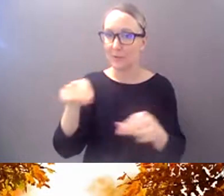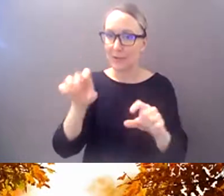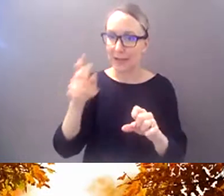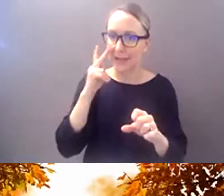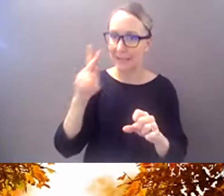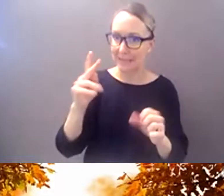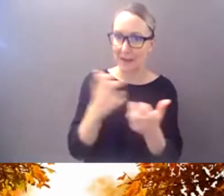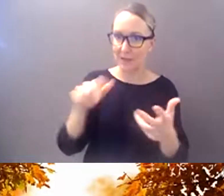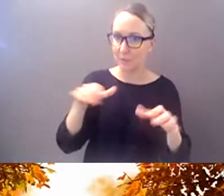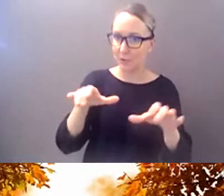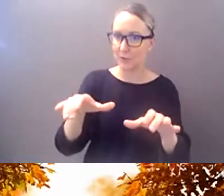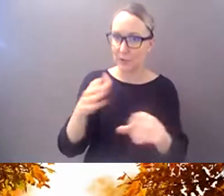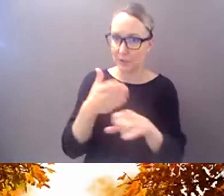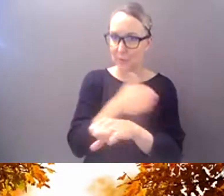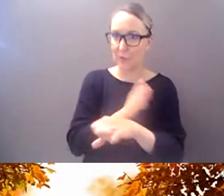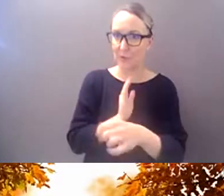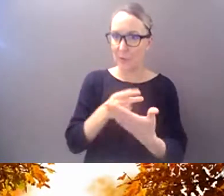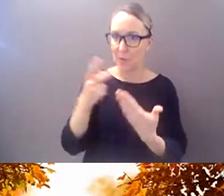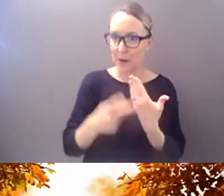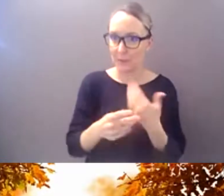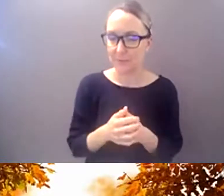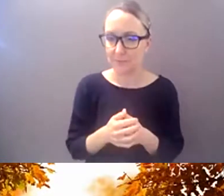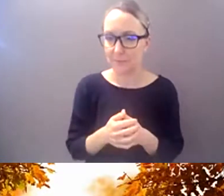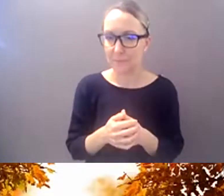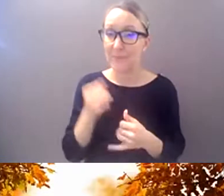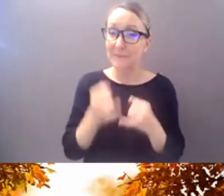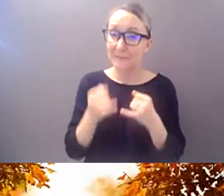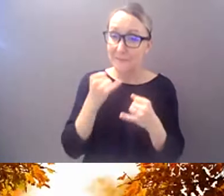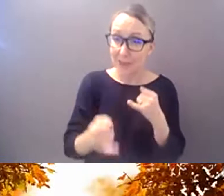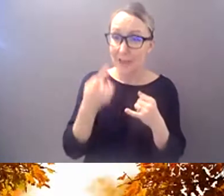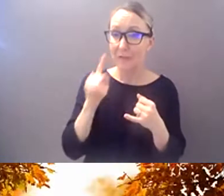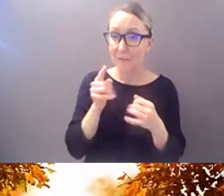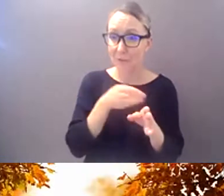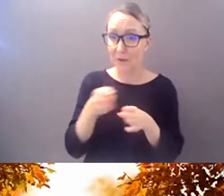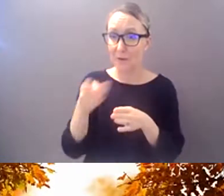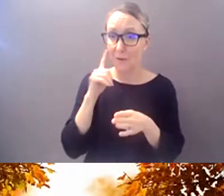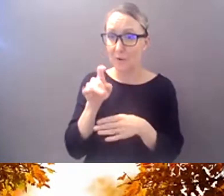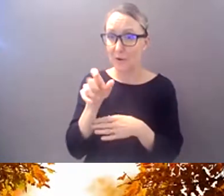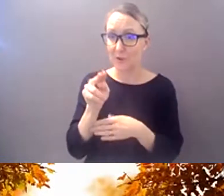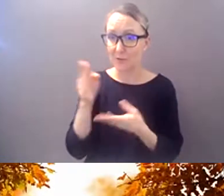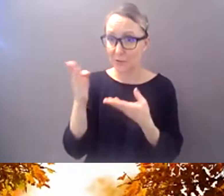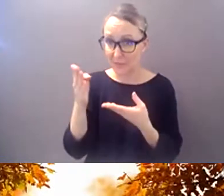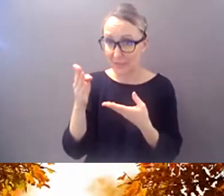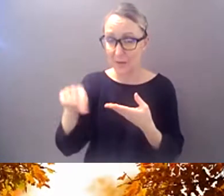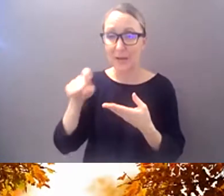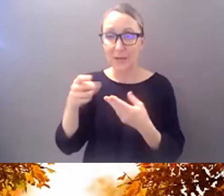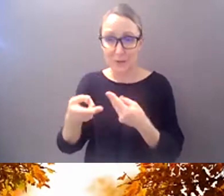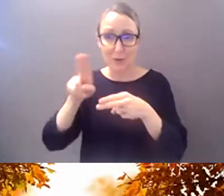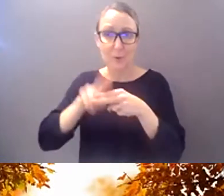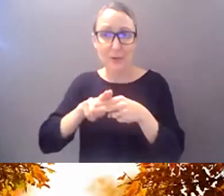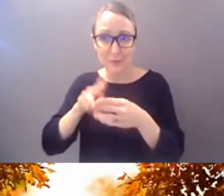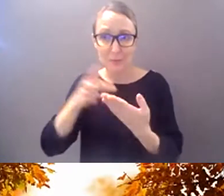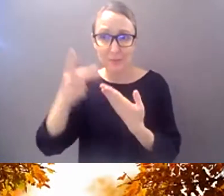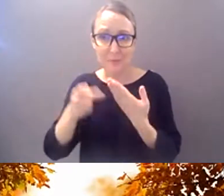and expanding our programs. And then finally, in the area of administrative services, we need to increase our program resources